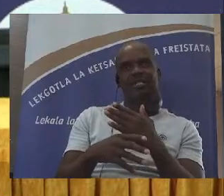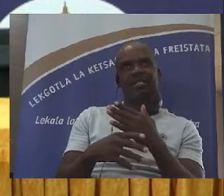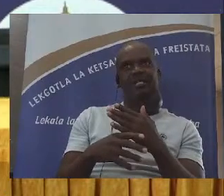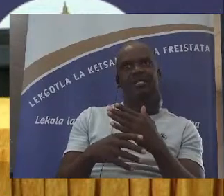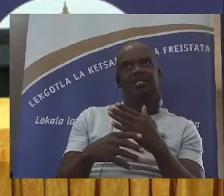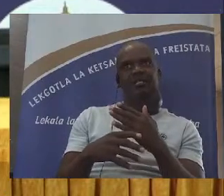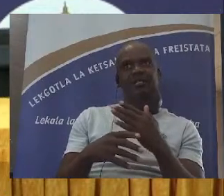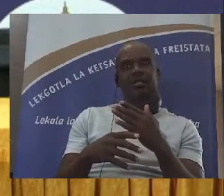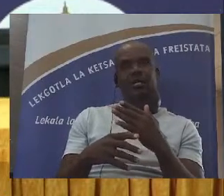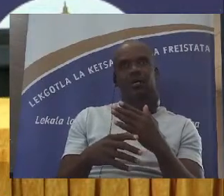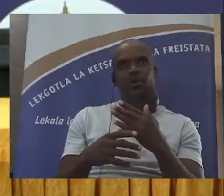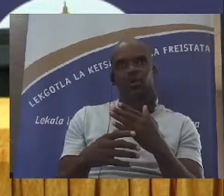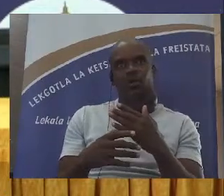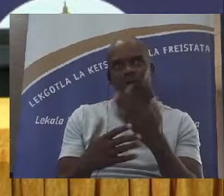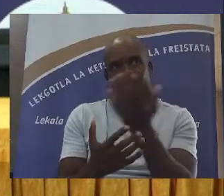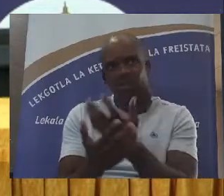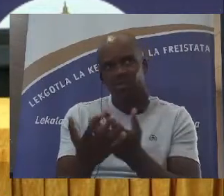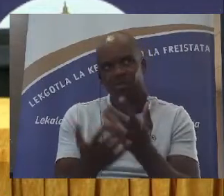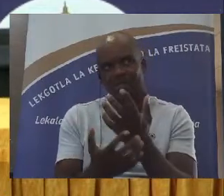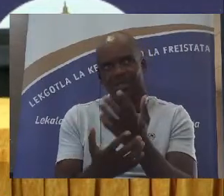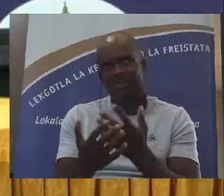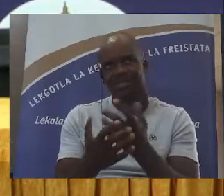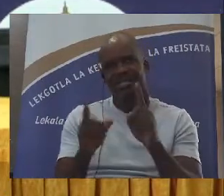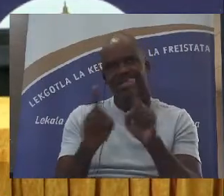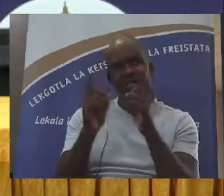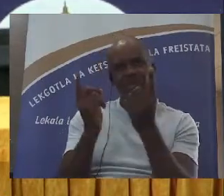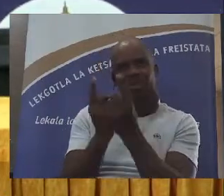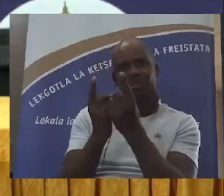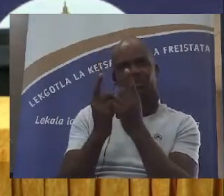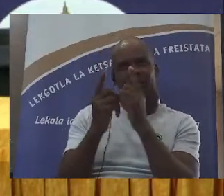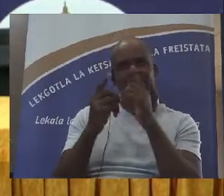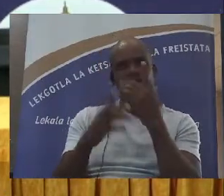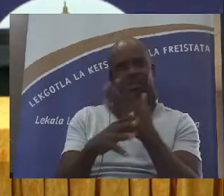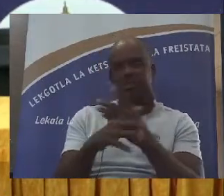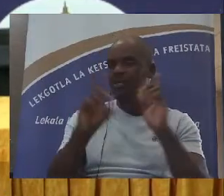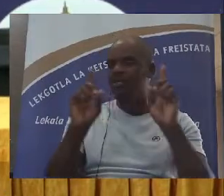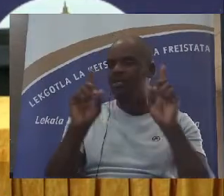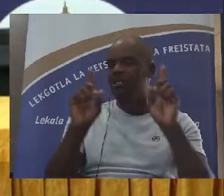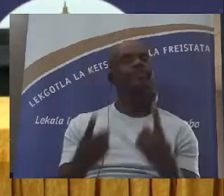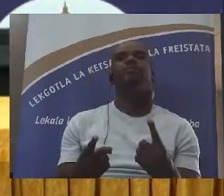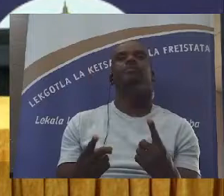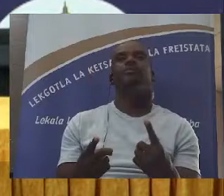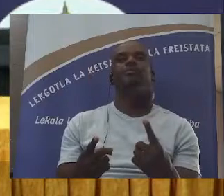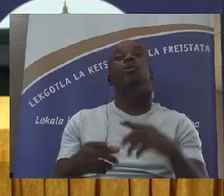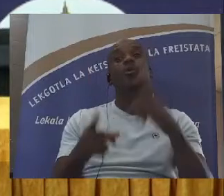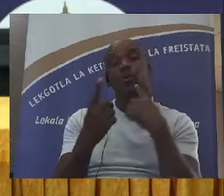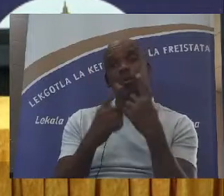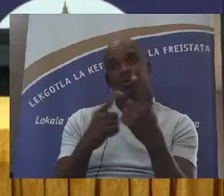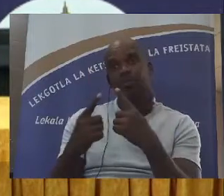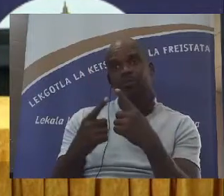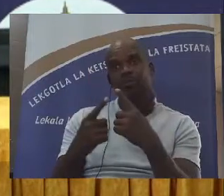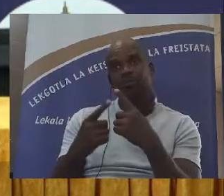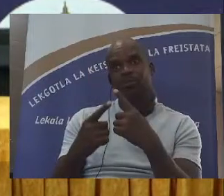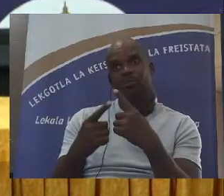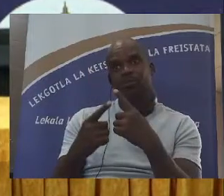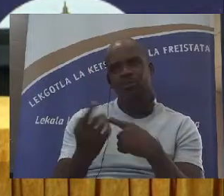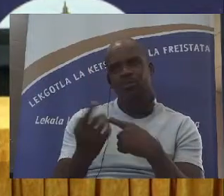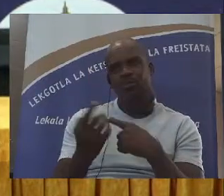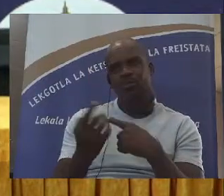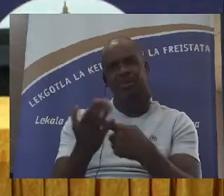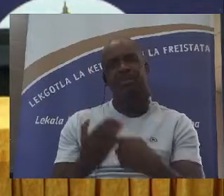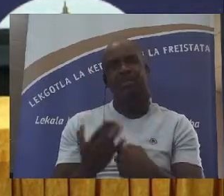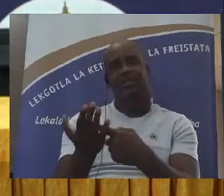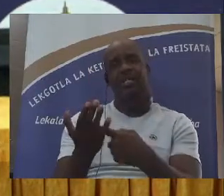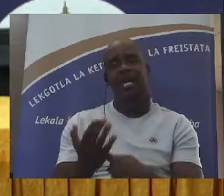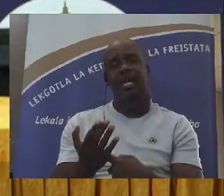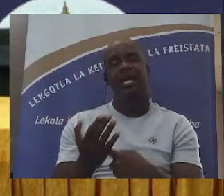We should work closer with the provinces, and the provinces need to work closer with the municipalities. So where we